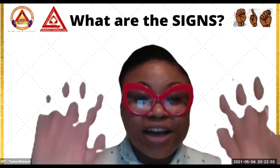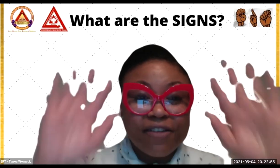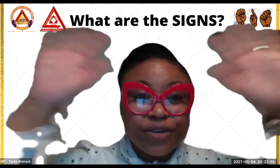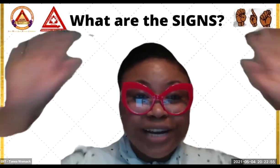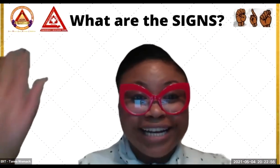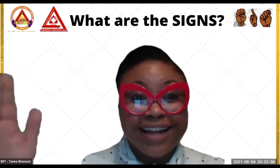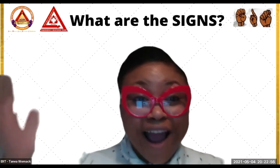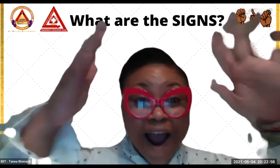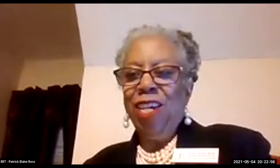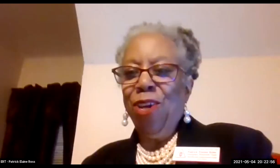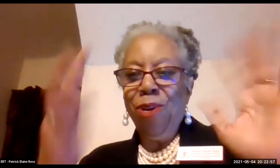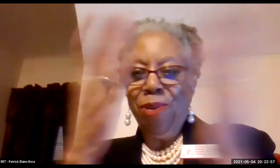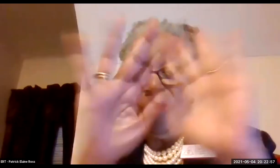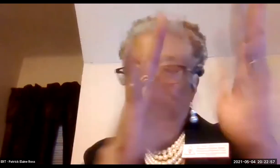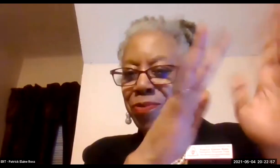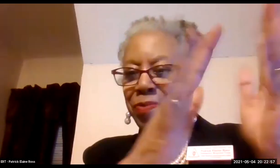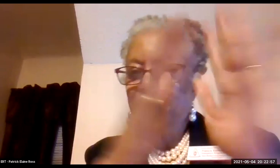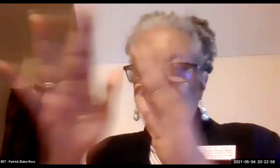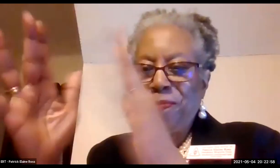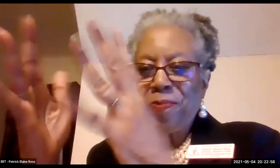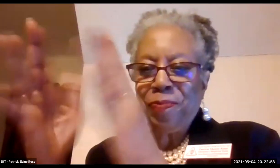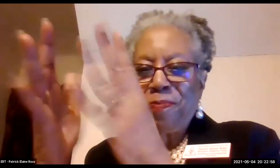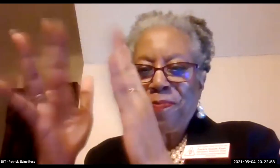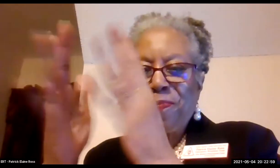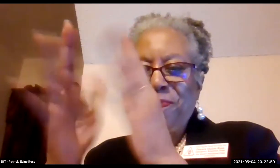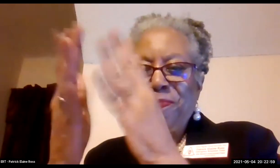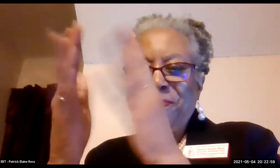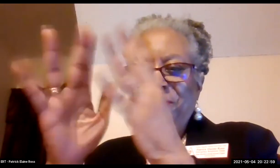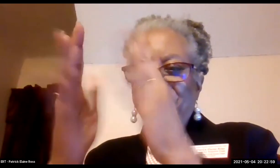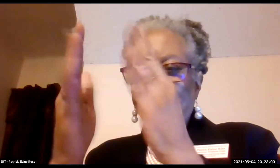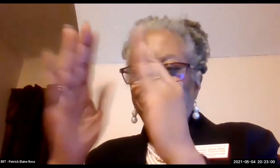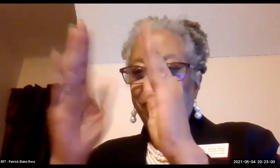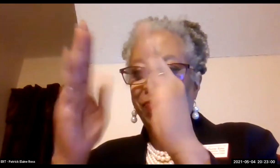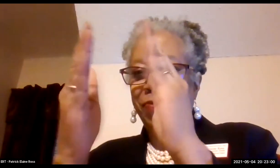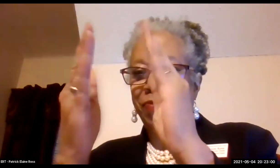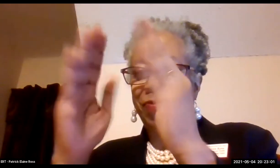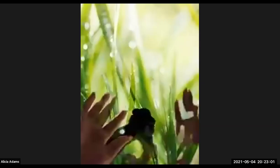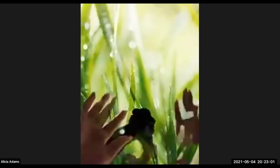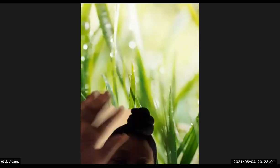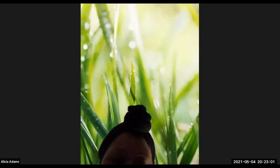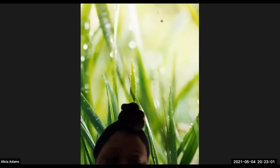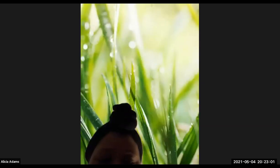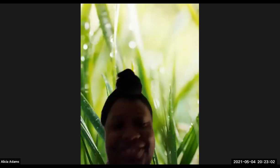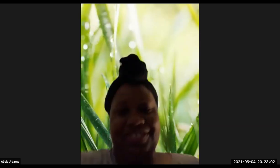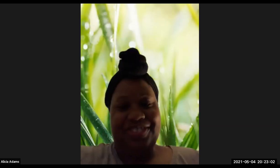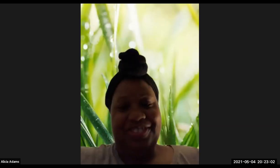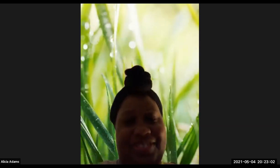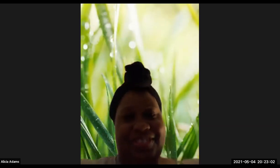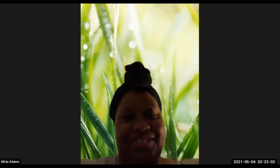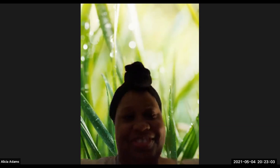Thank y'all for joining. Thank you.